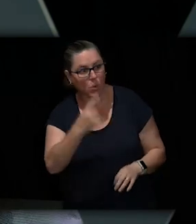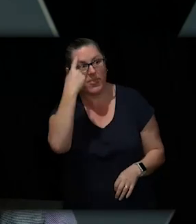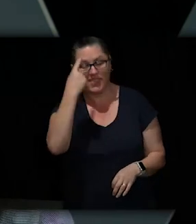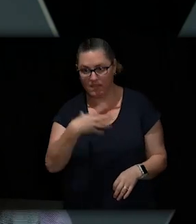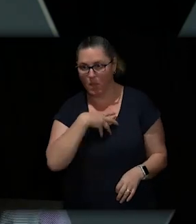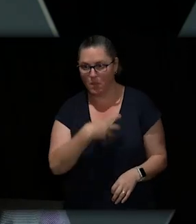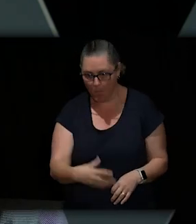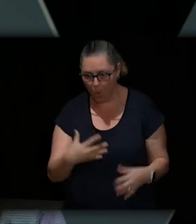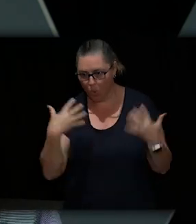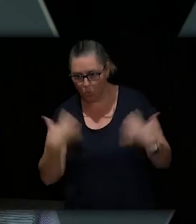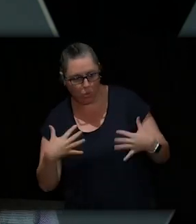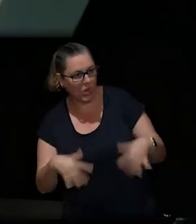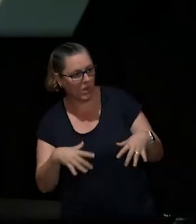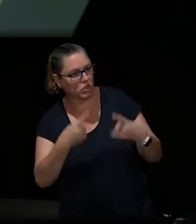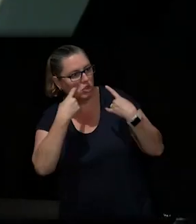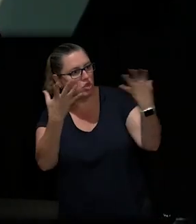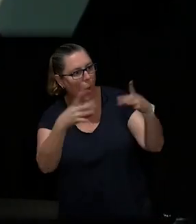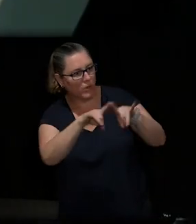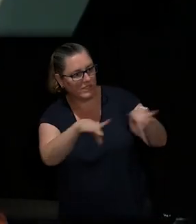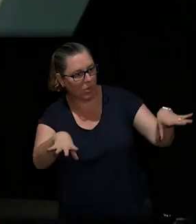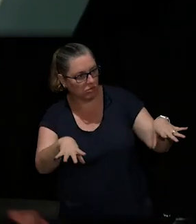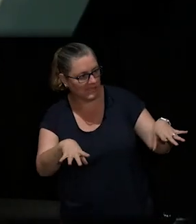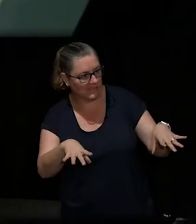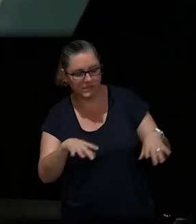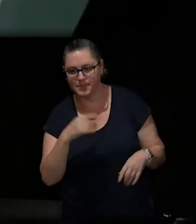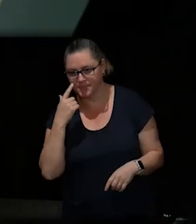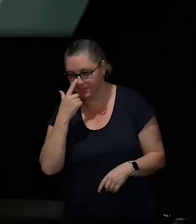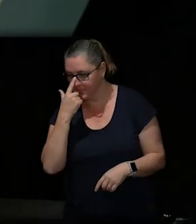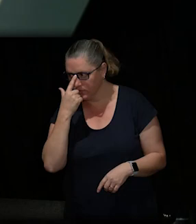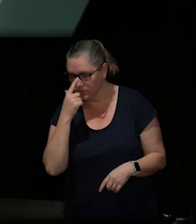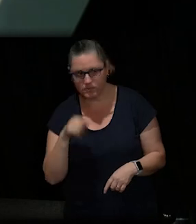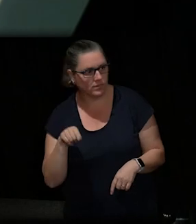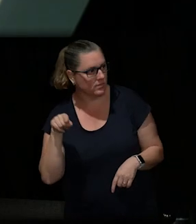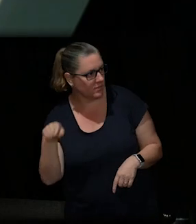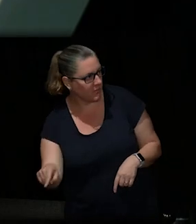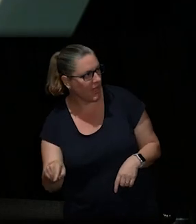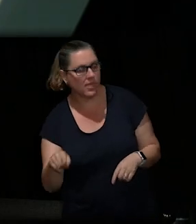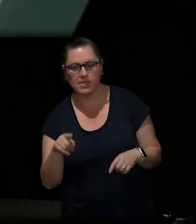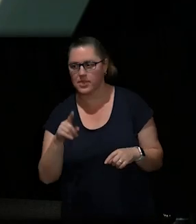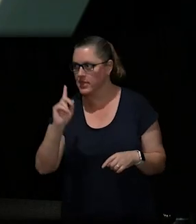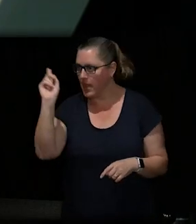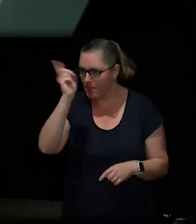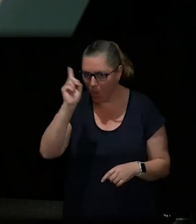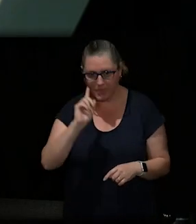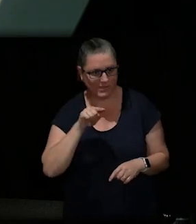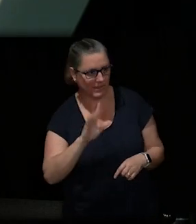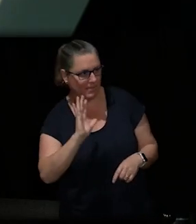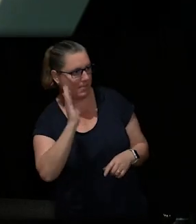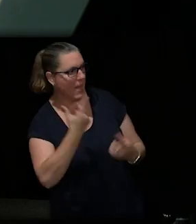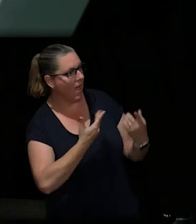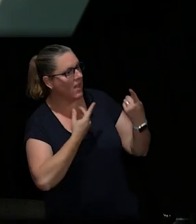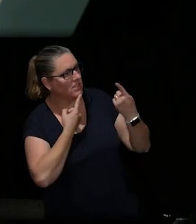democracy than Air Force One. Of those moments I described where you were in